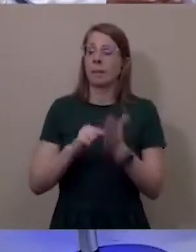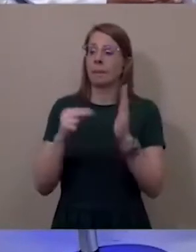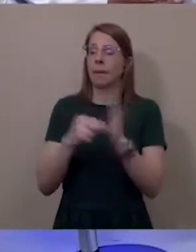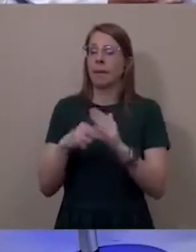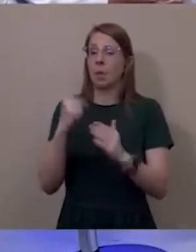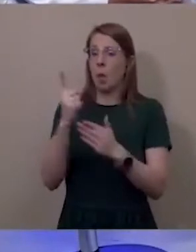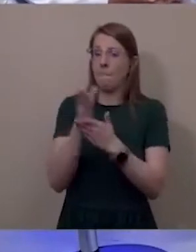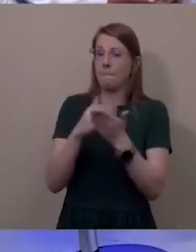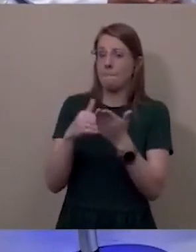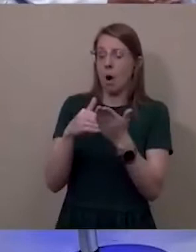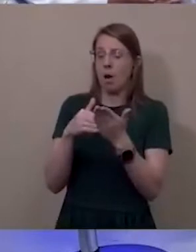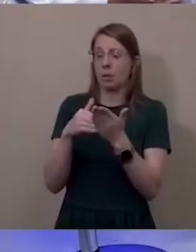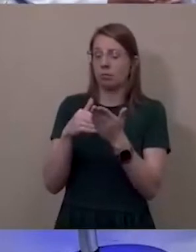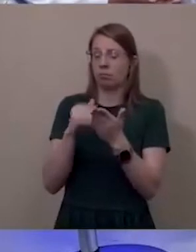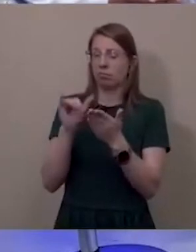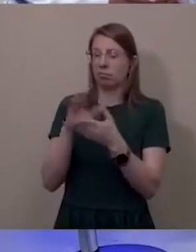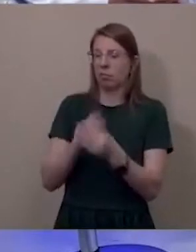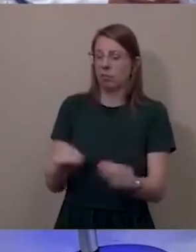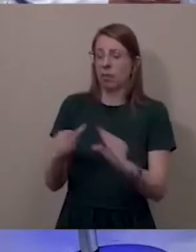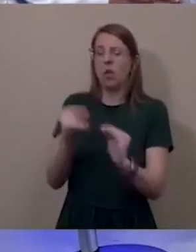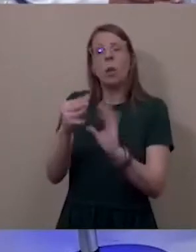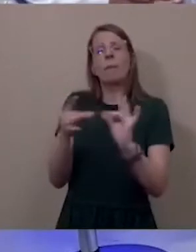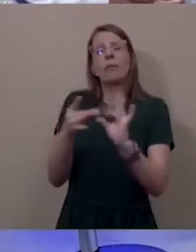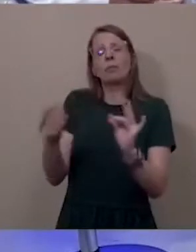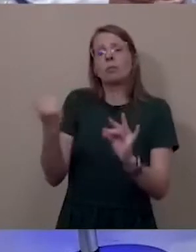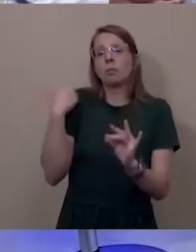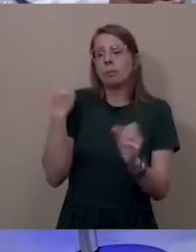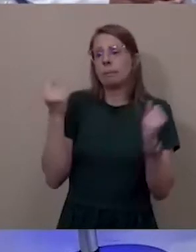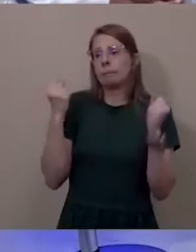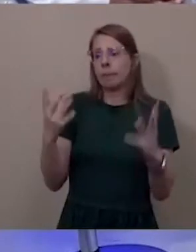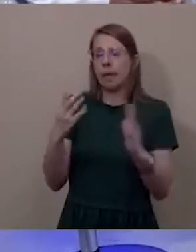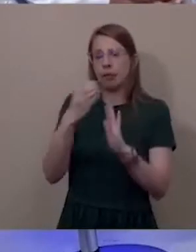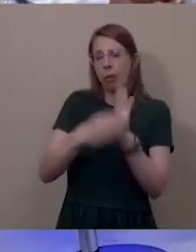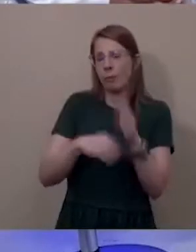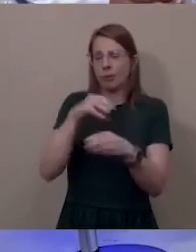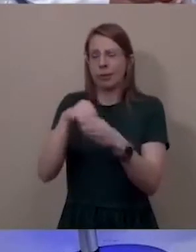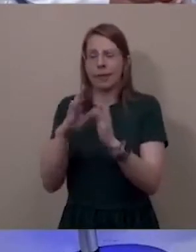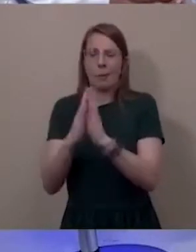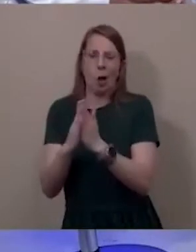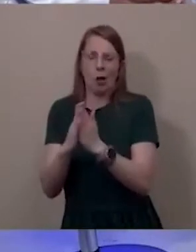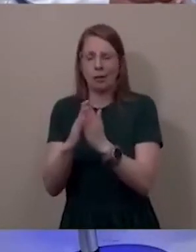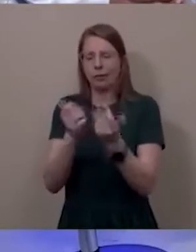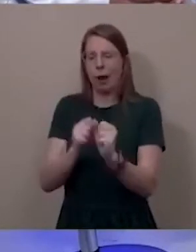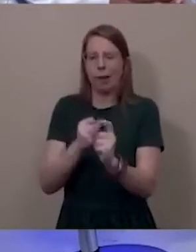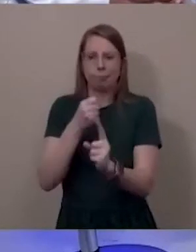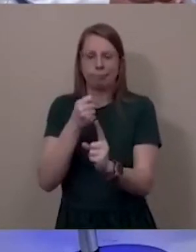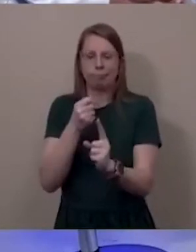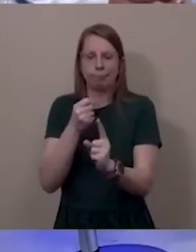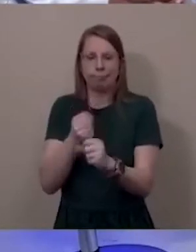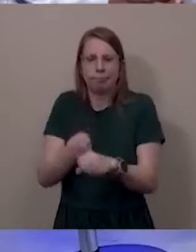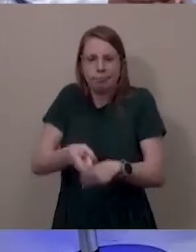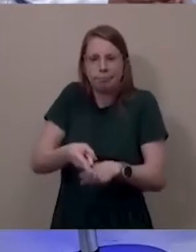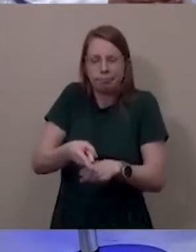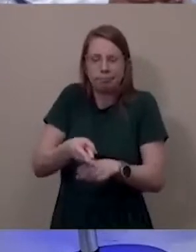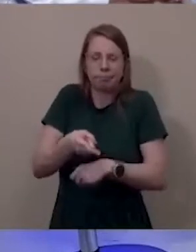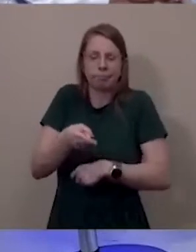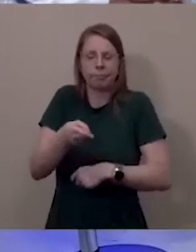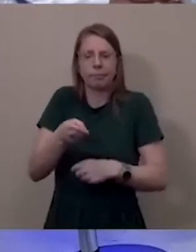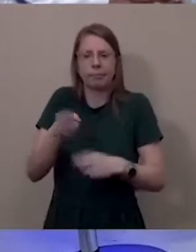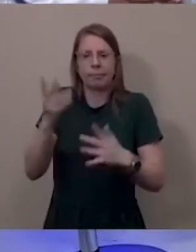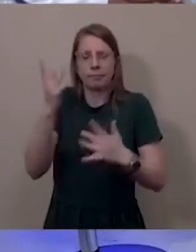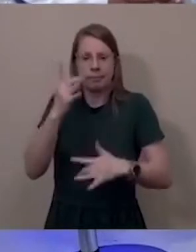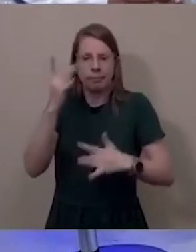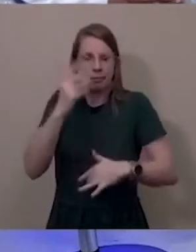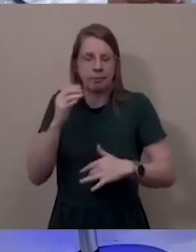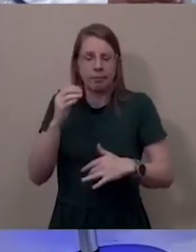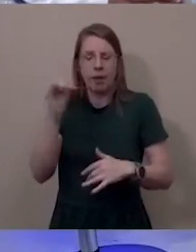one part of the story? You mentioned that before. There's going to be a lot of chapters in the book that try and beat Alzheimer's, and that's one chapter in the book, is the slowing of the cognitive